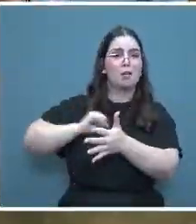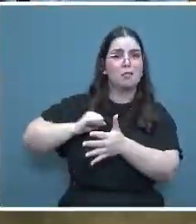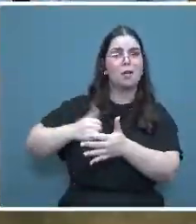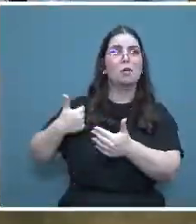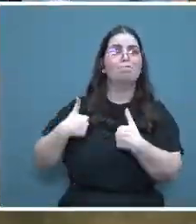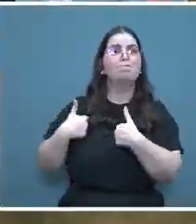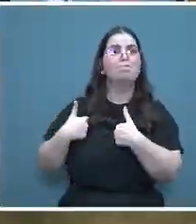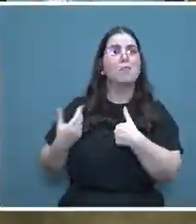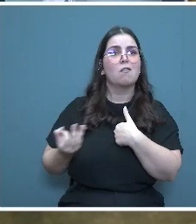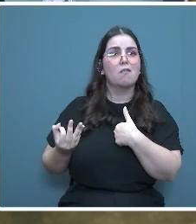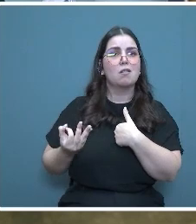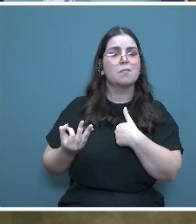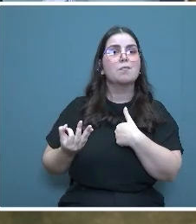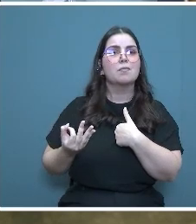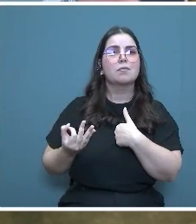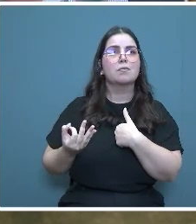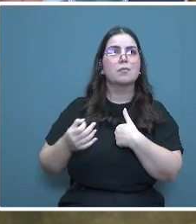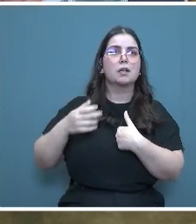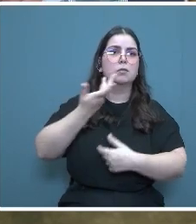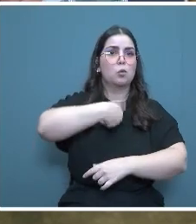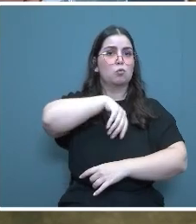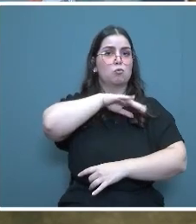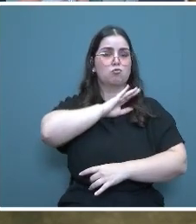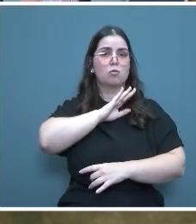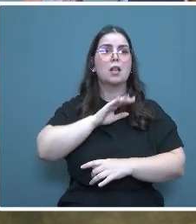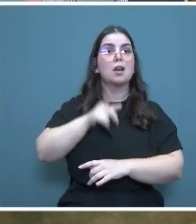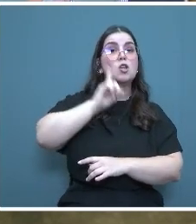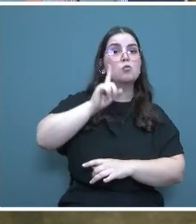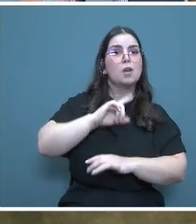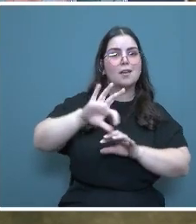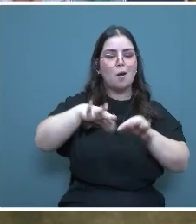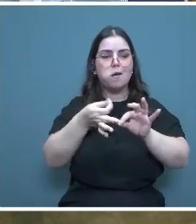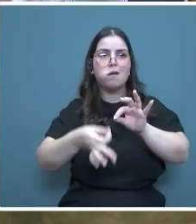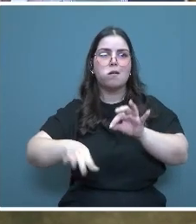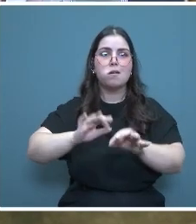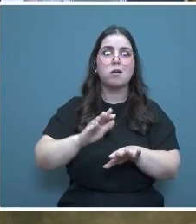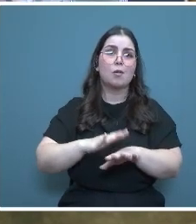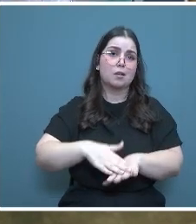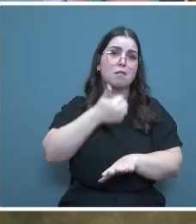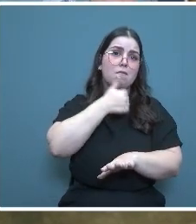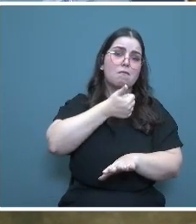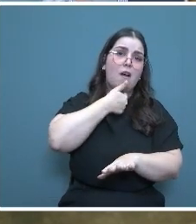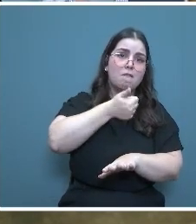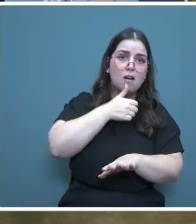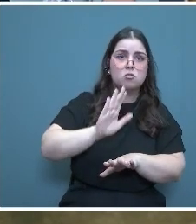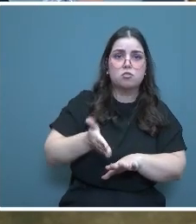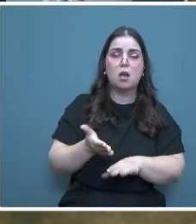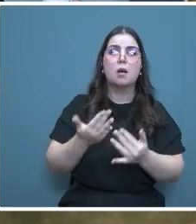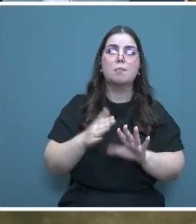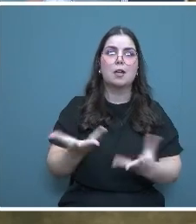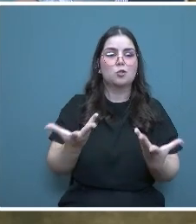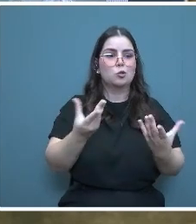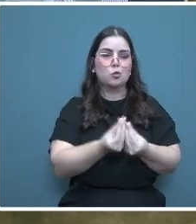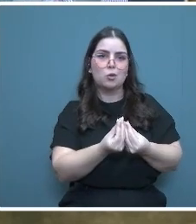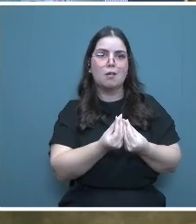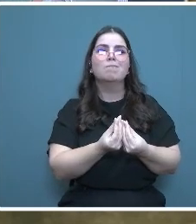So actually, it's a scarf made by women who have been suffering from violence, but she, together with our